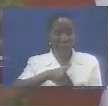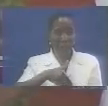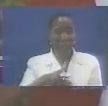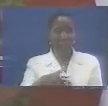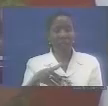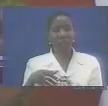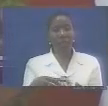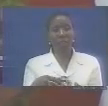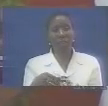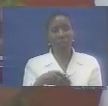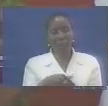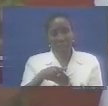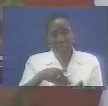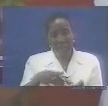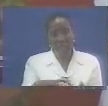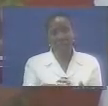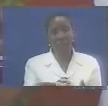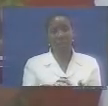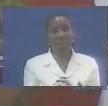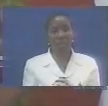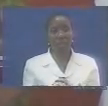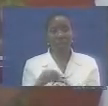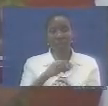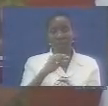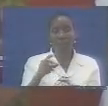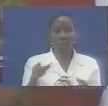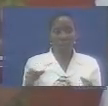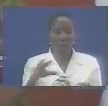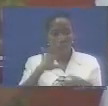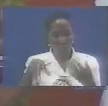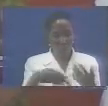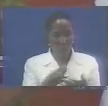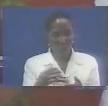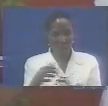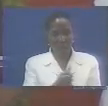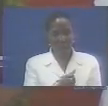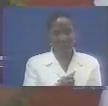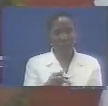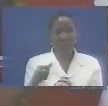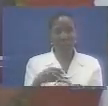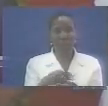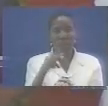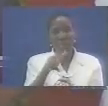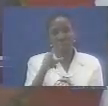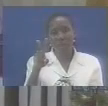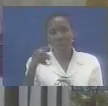Total revenue collections amounted to $432.8 million.